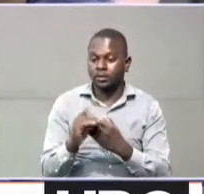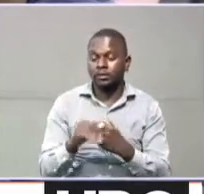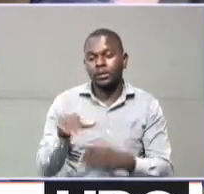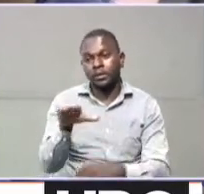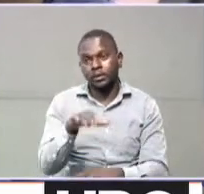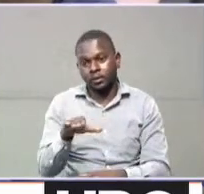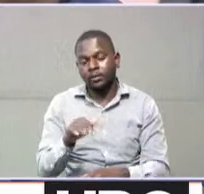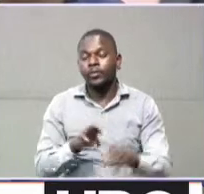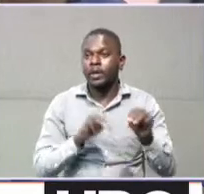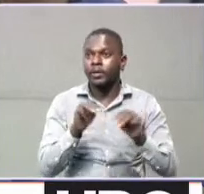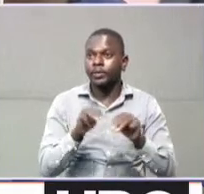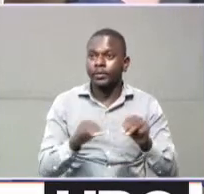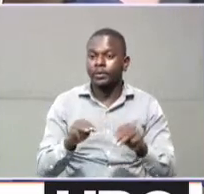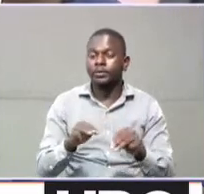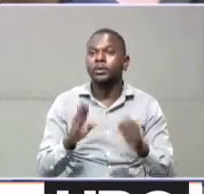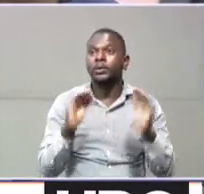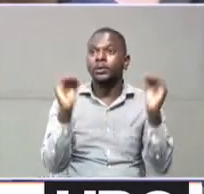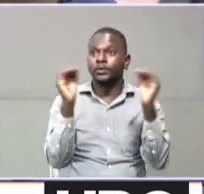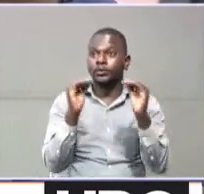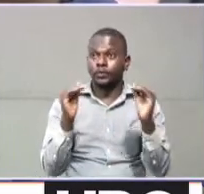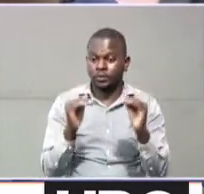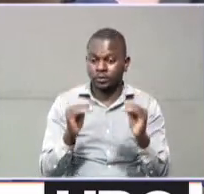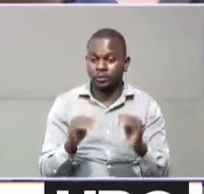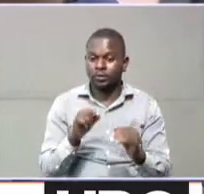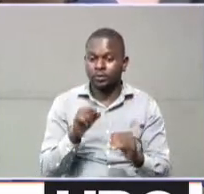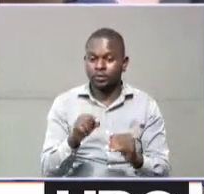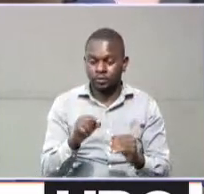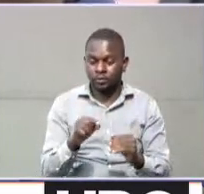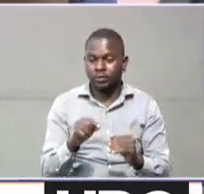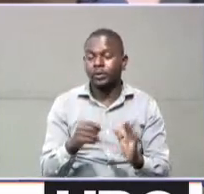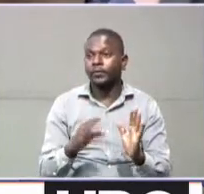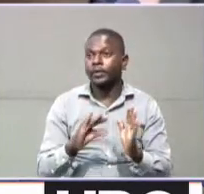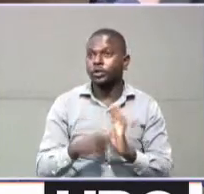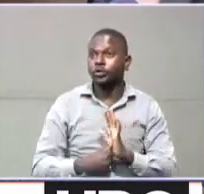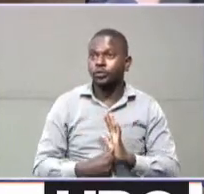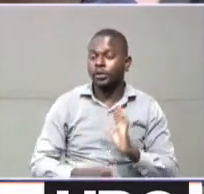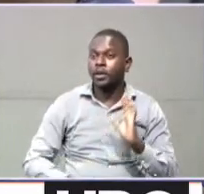structures is one of the components